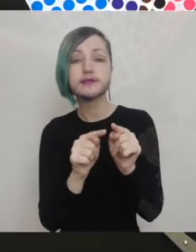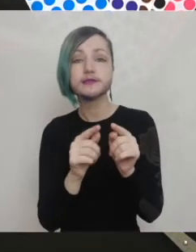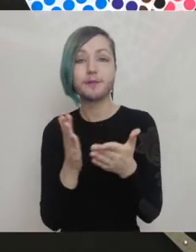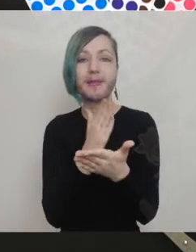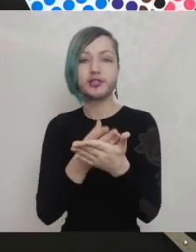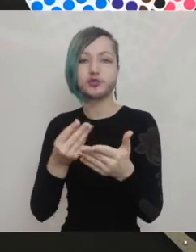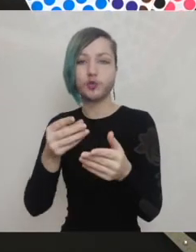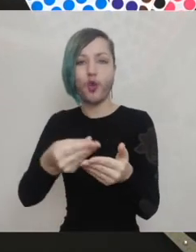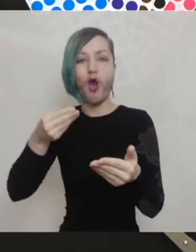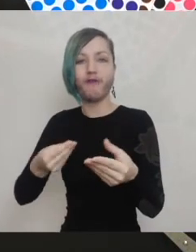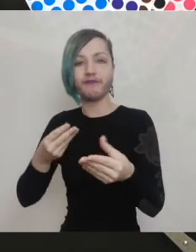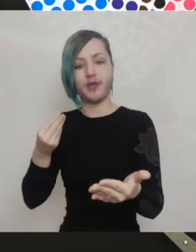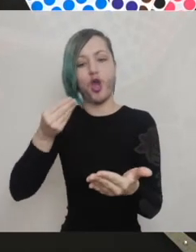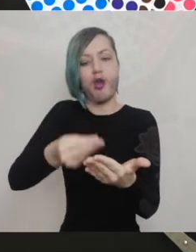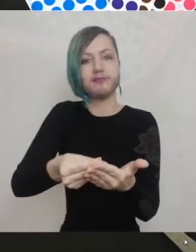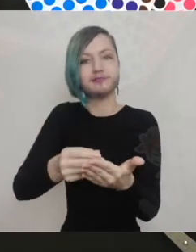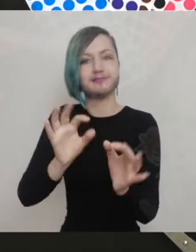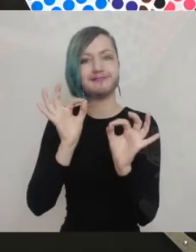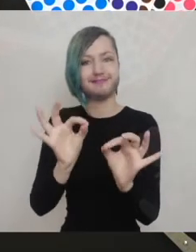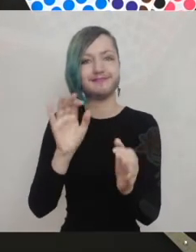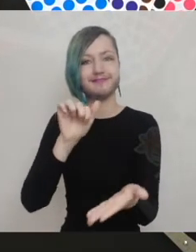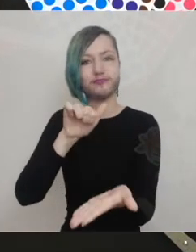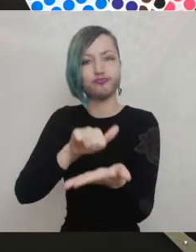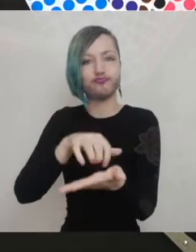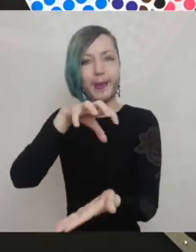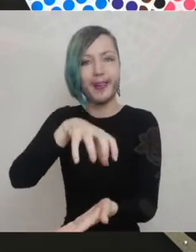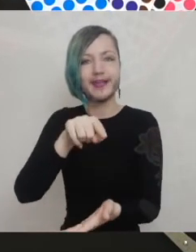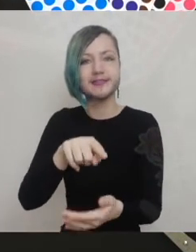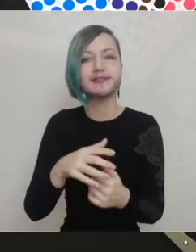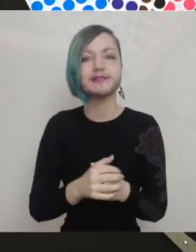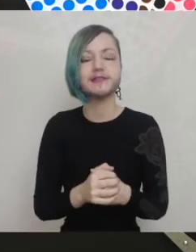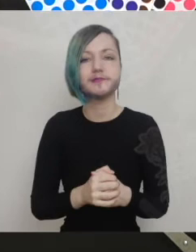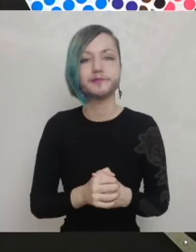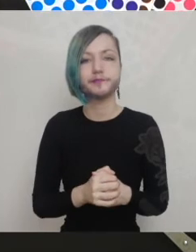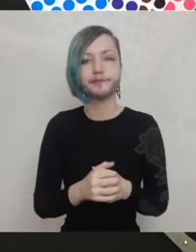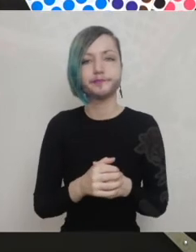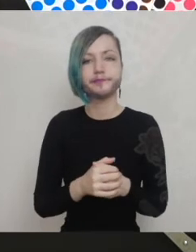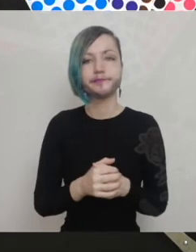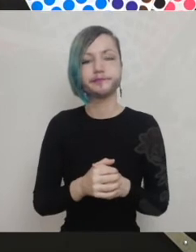so you can see where you want the section to go.